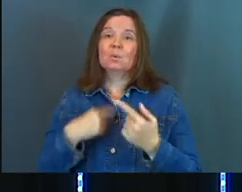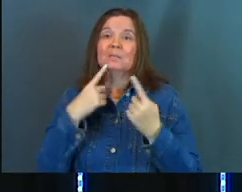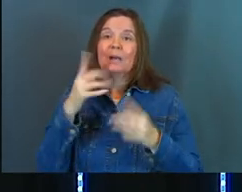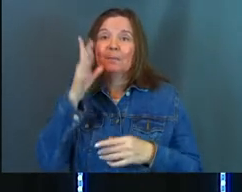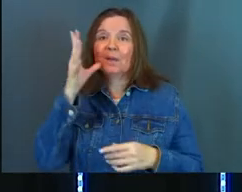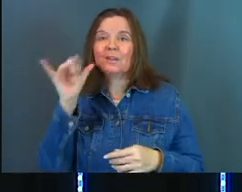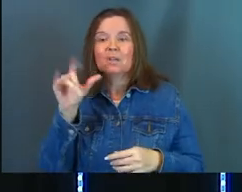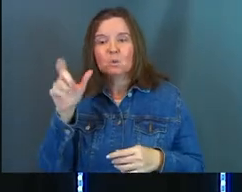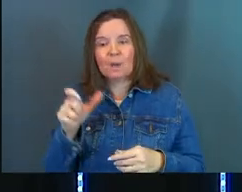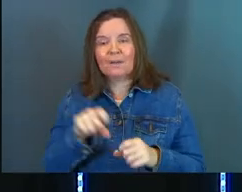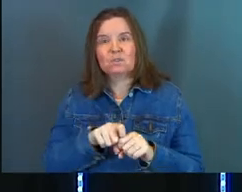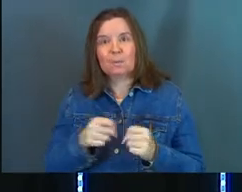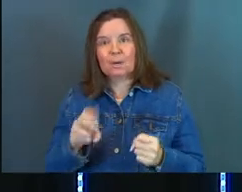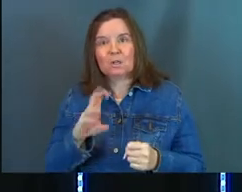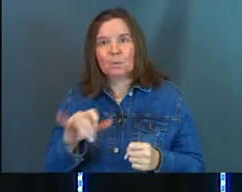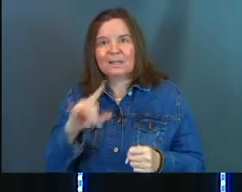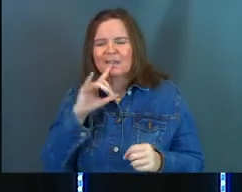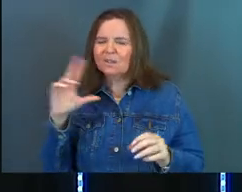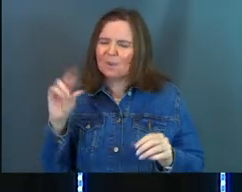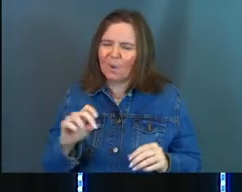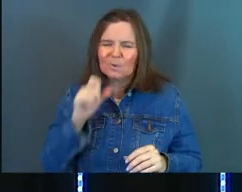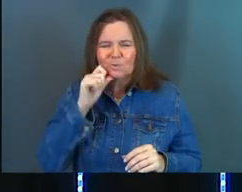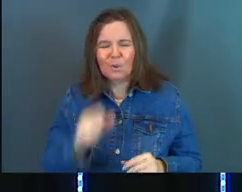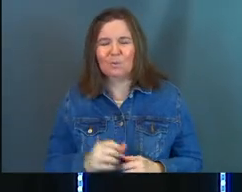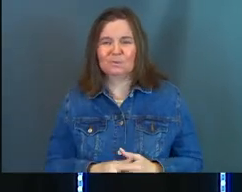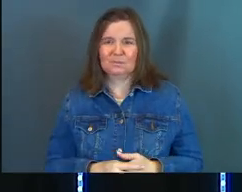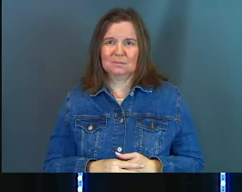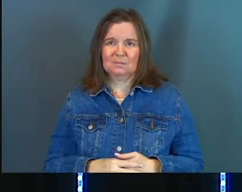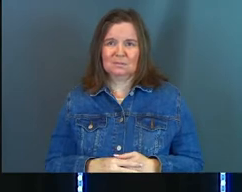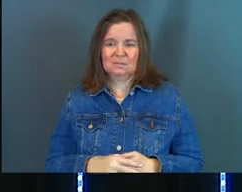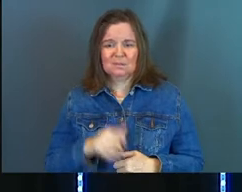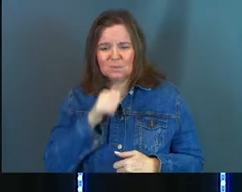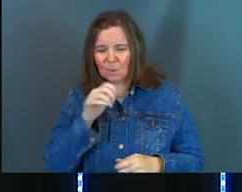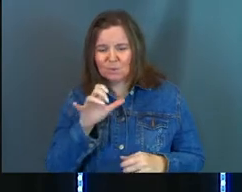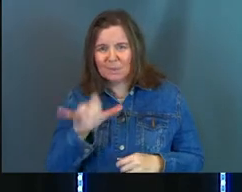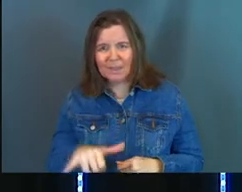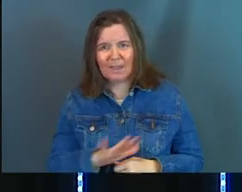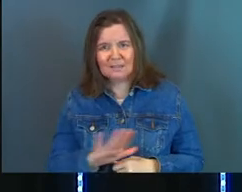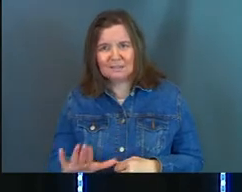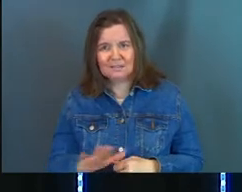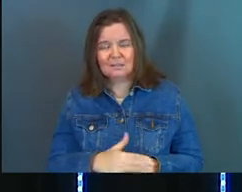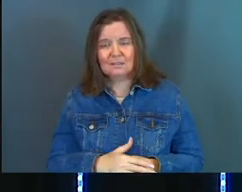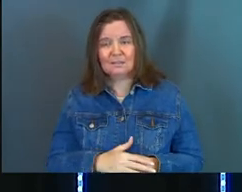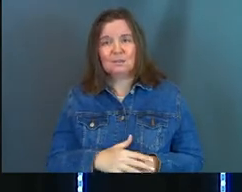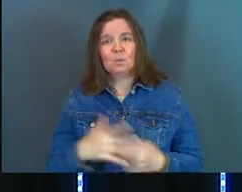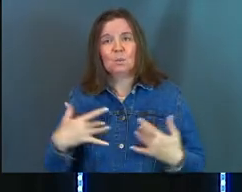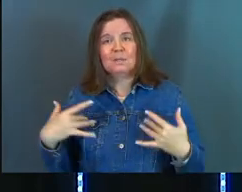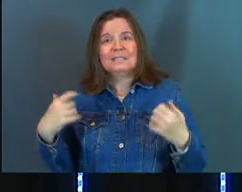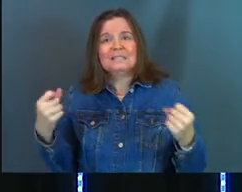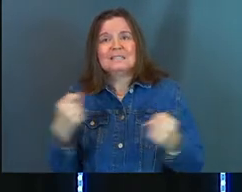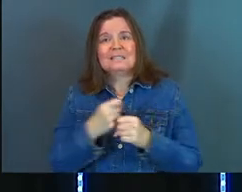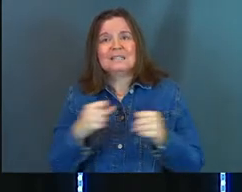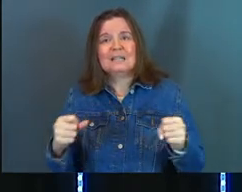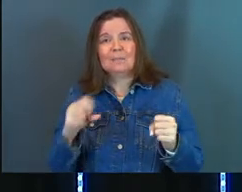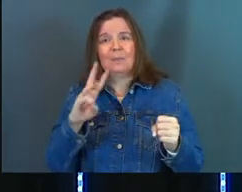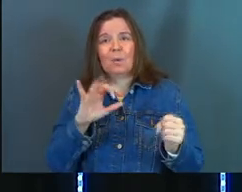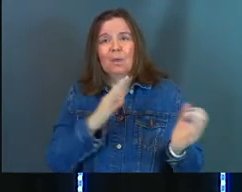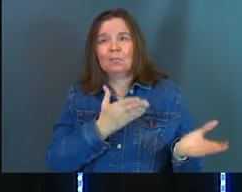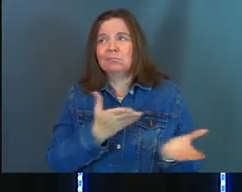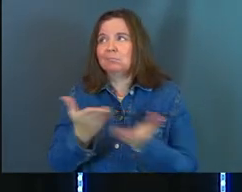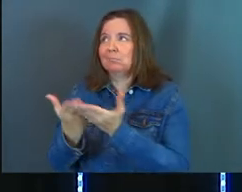sometimes we tell parents, it's like you got to break the will of your kids. No, you don't. Don't do that. Redeem that will to